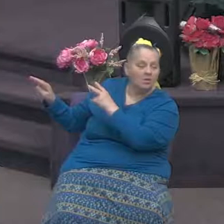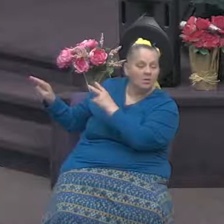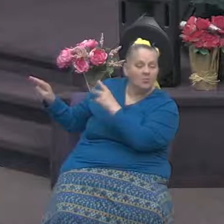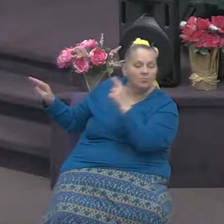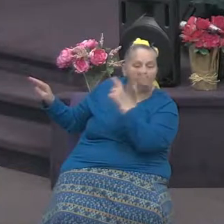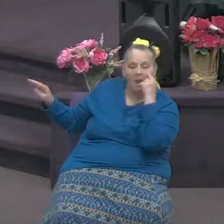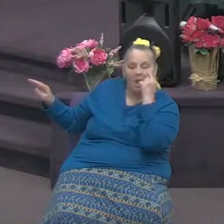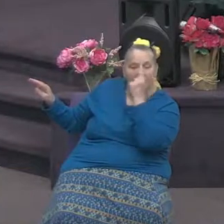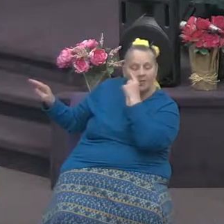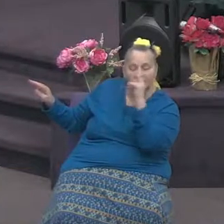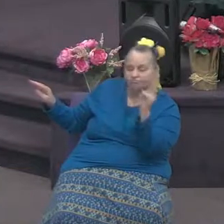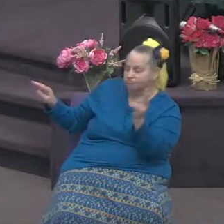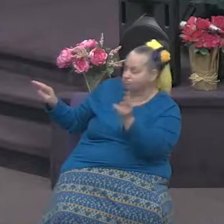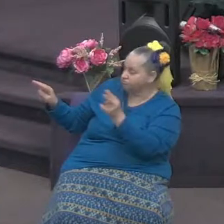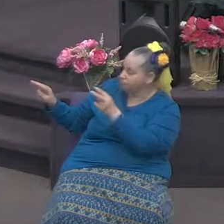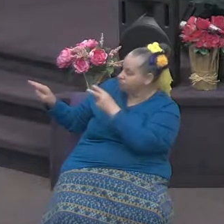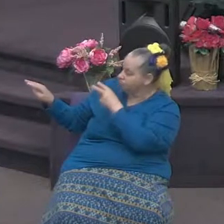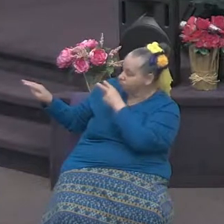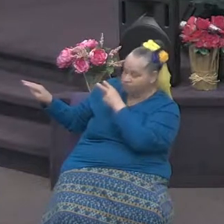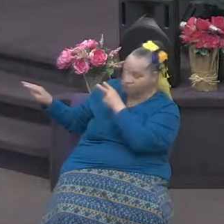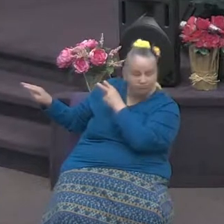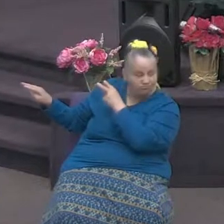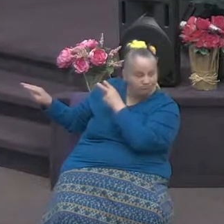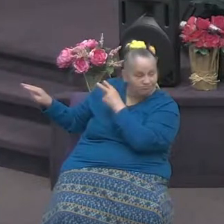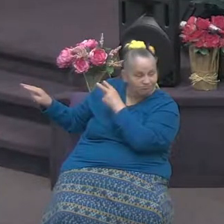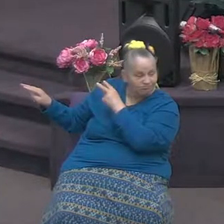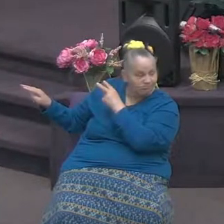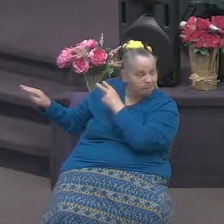with their own eyes.